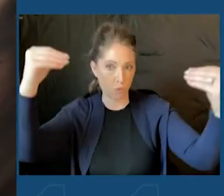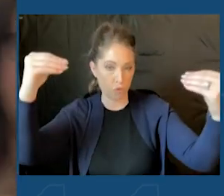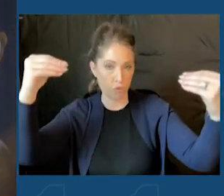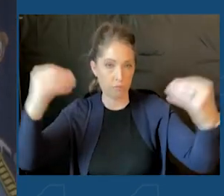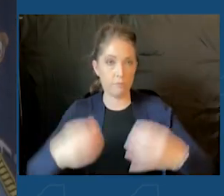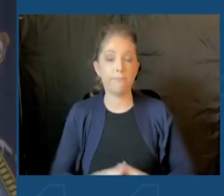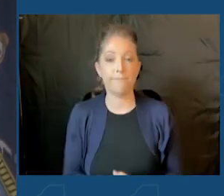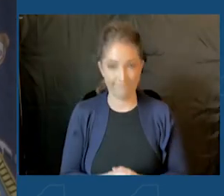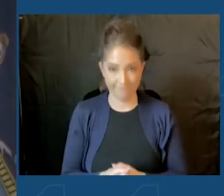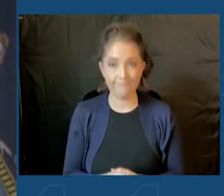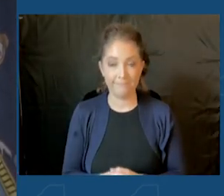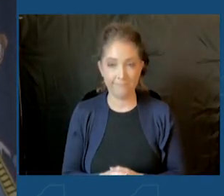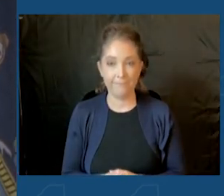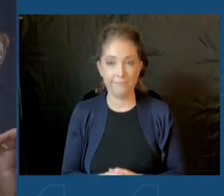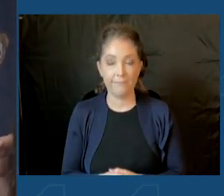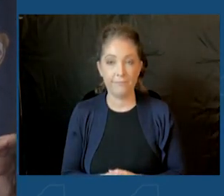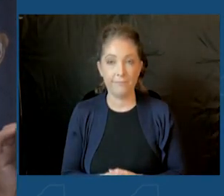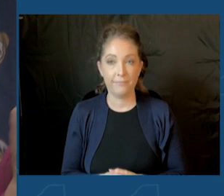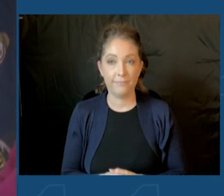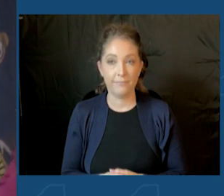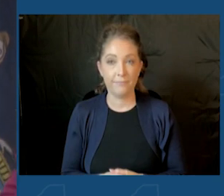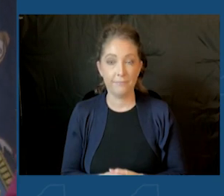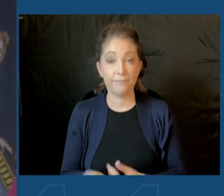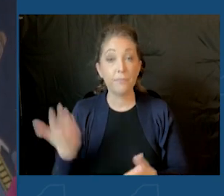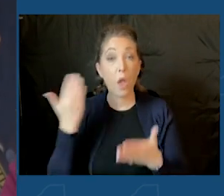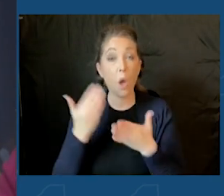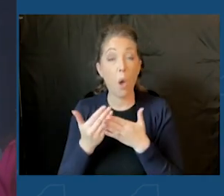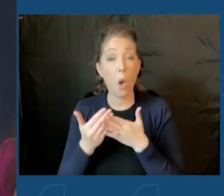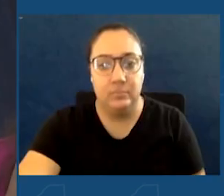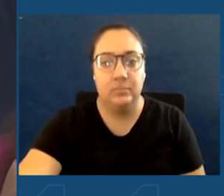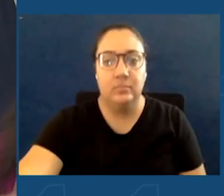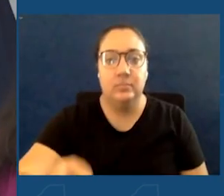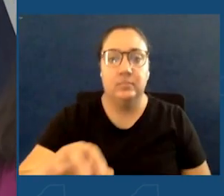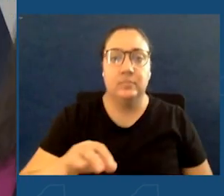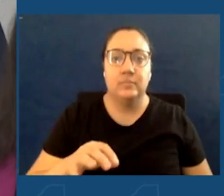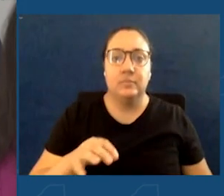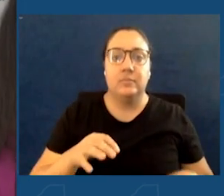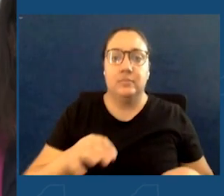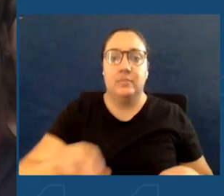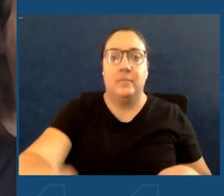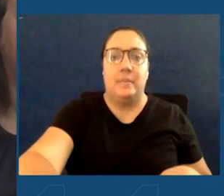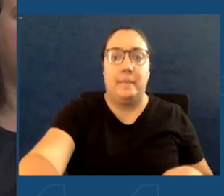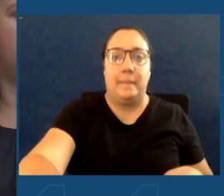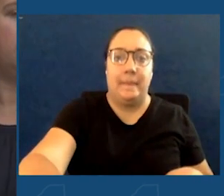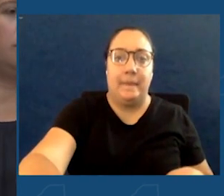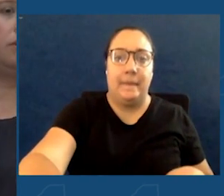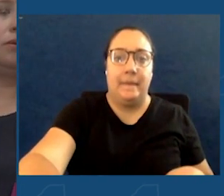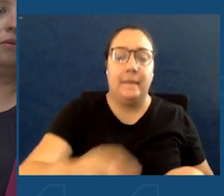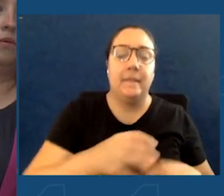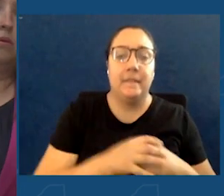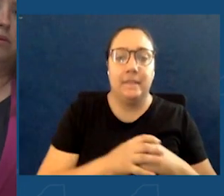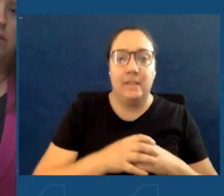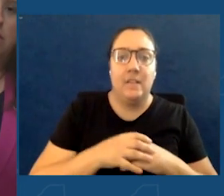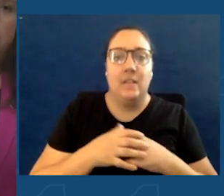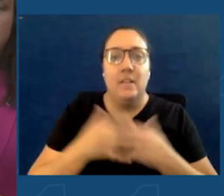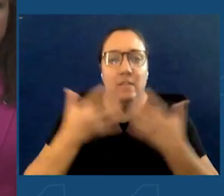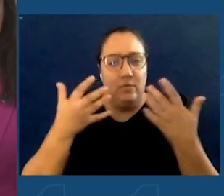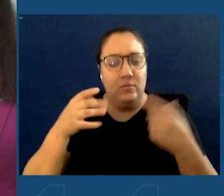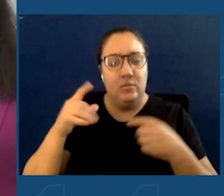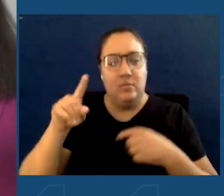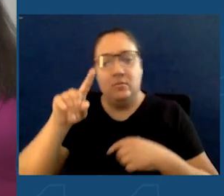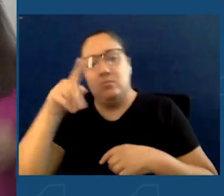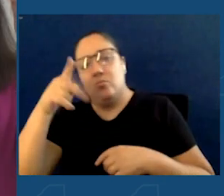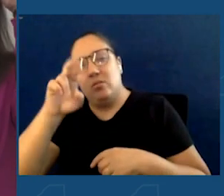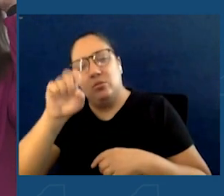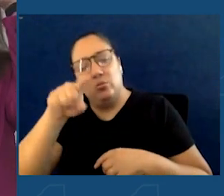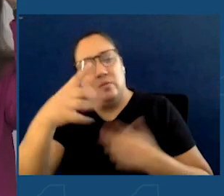Actually talking about these testing issues with the storm computer systems, and, you know, is